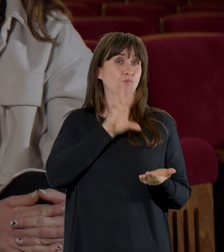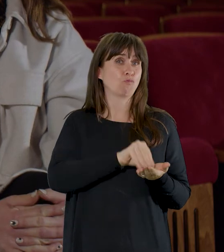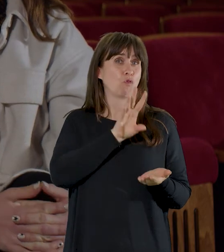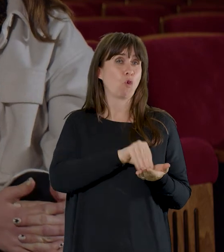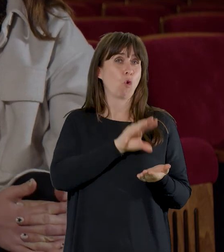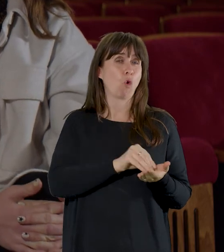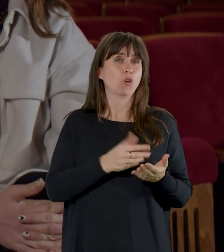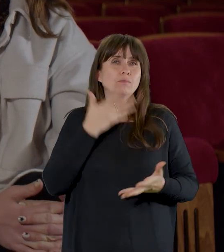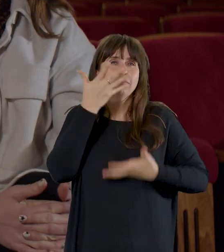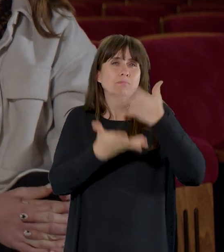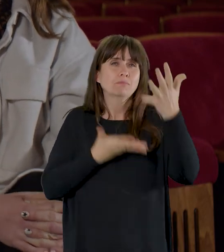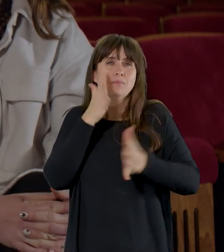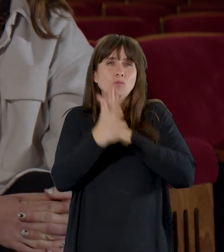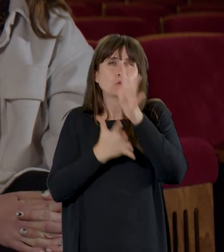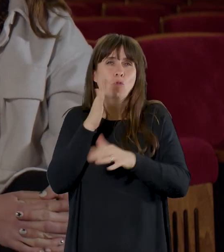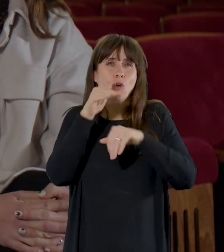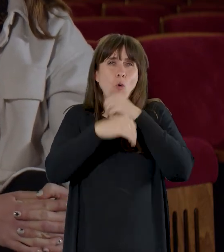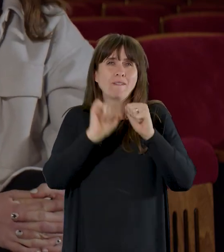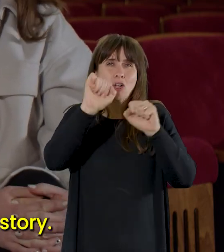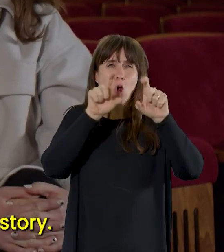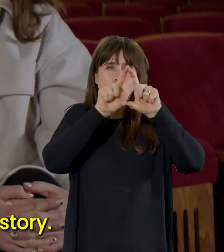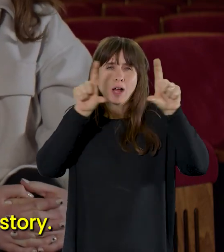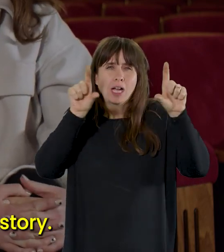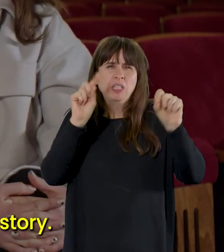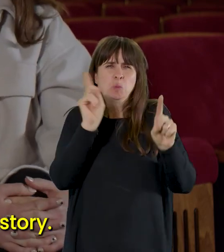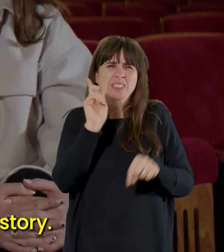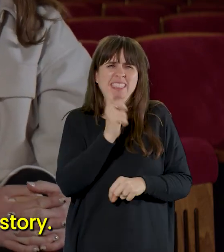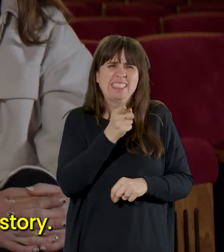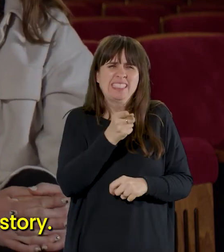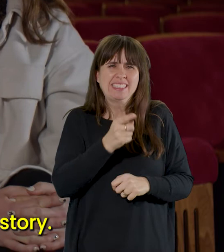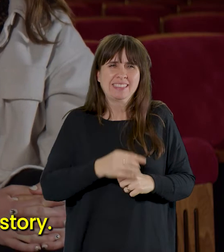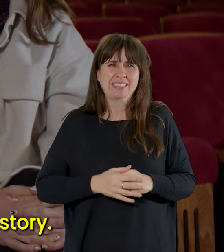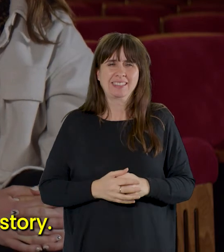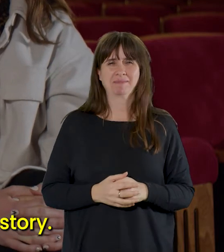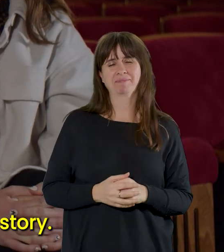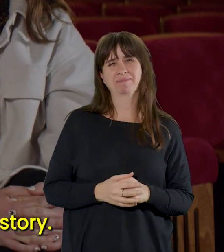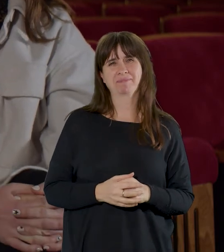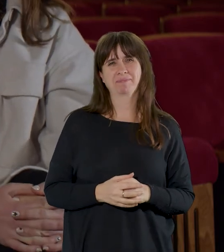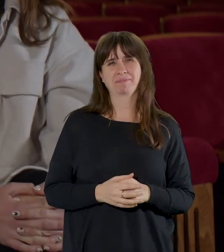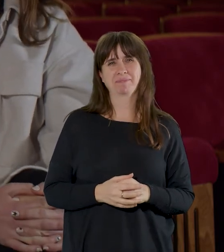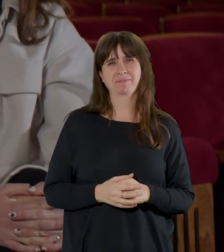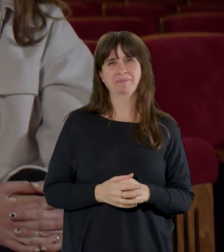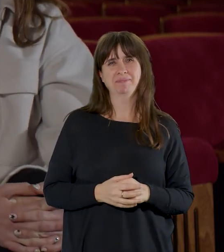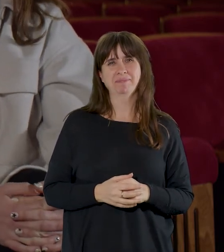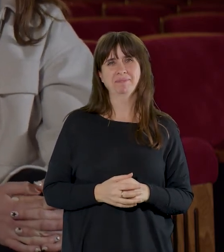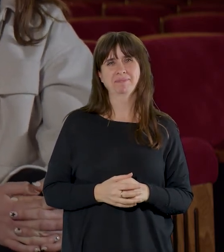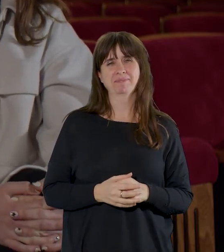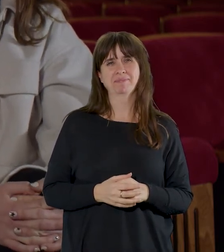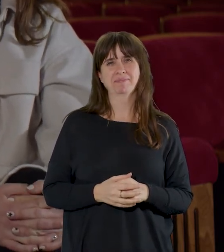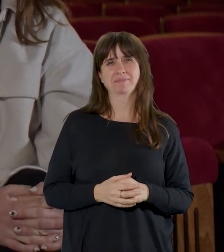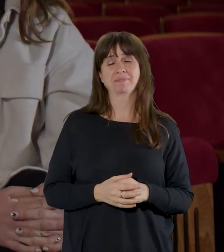project. Gallwch chi ddefnyddio eich ffonau symudol i recordiad darlleniad o'ch stori diorama. Yna, danfonwch